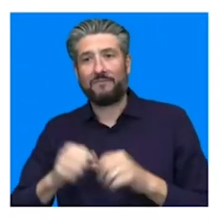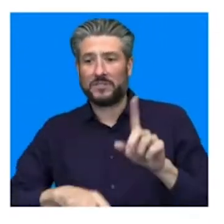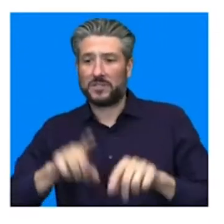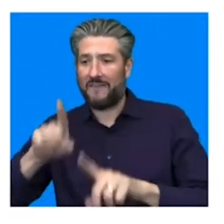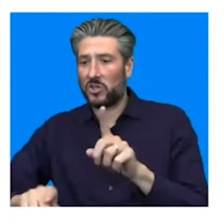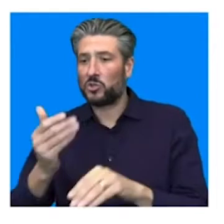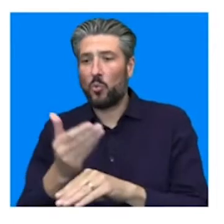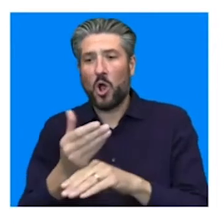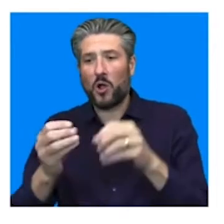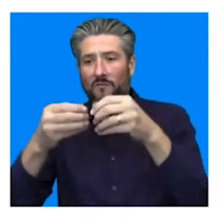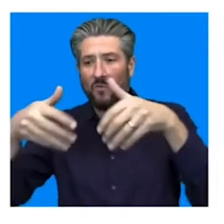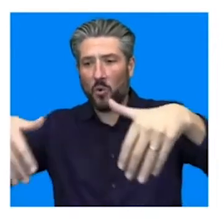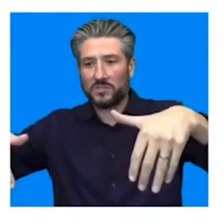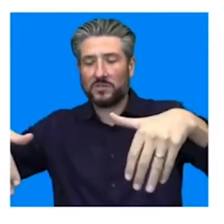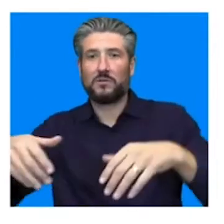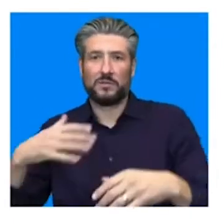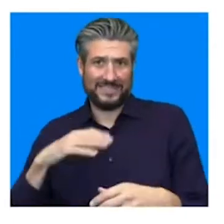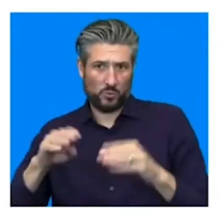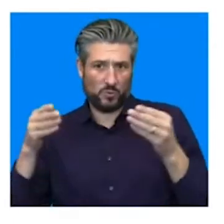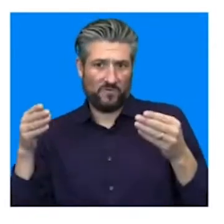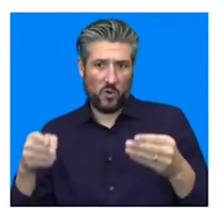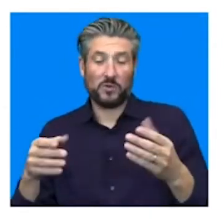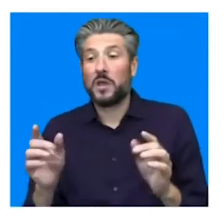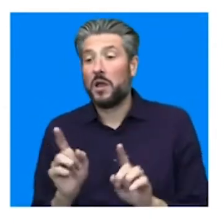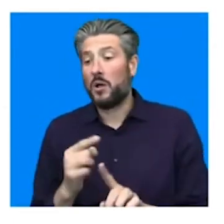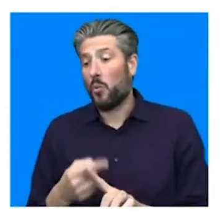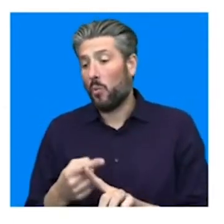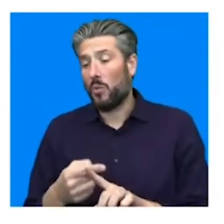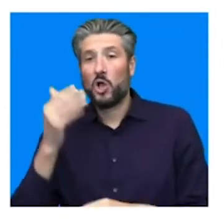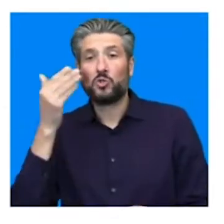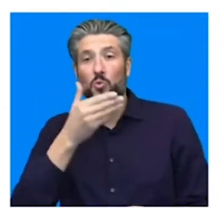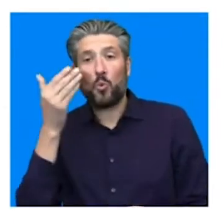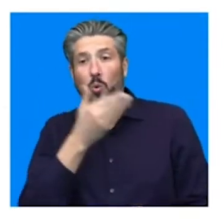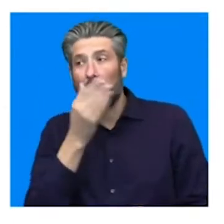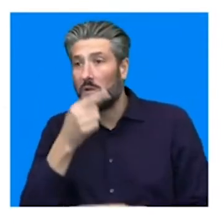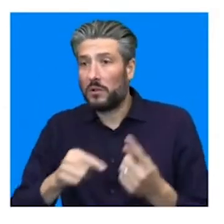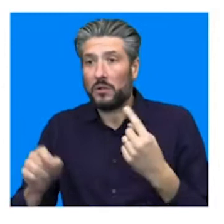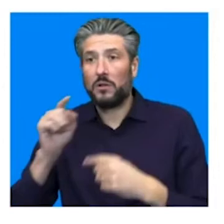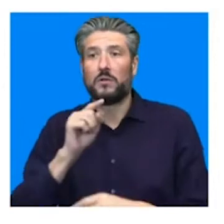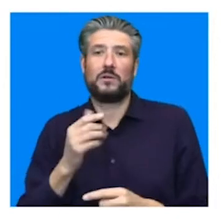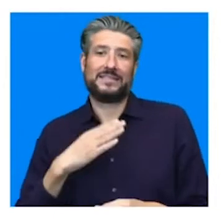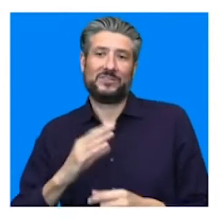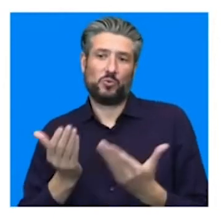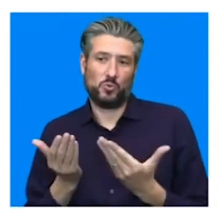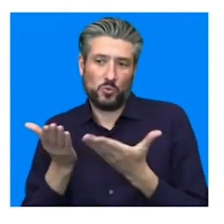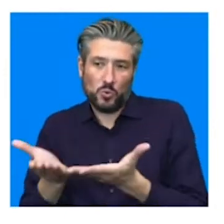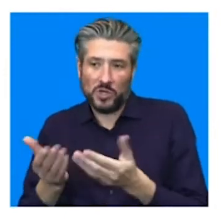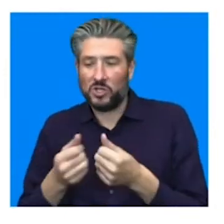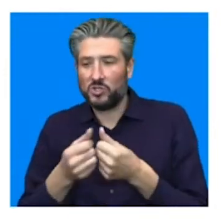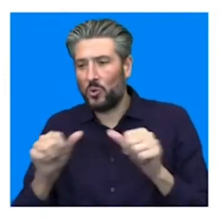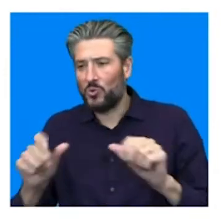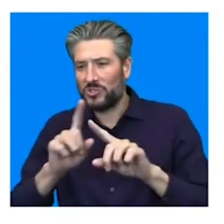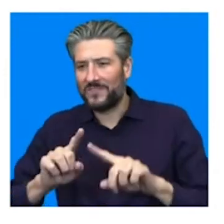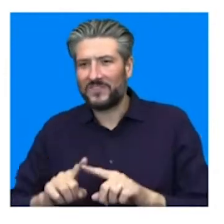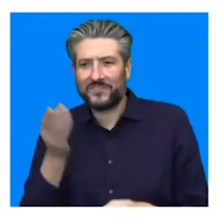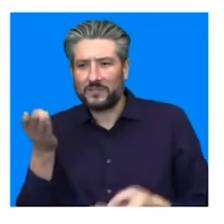tools. And they need to address schools and have solutions that are applicable and usable by all sorts of children